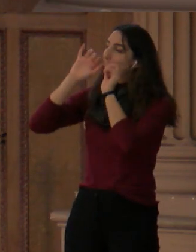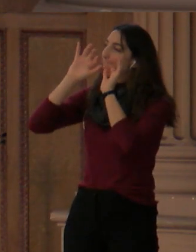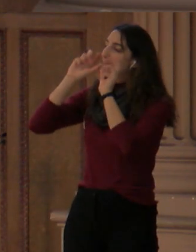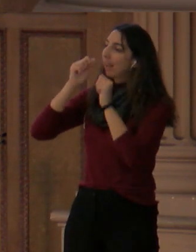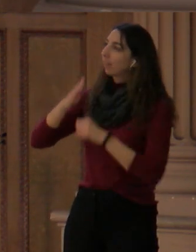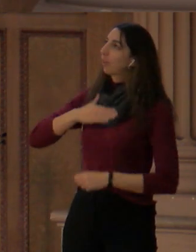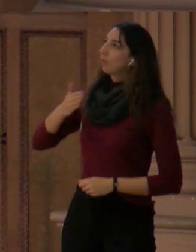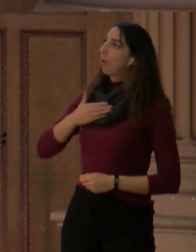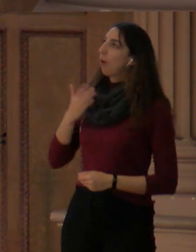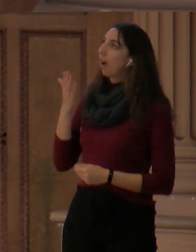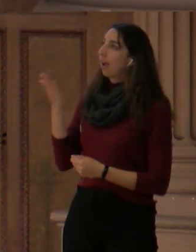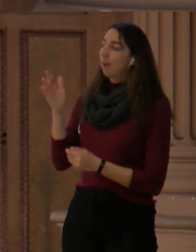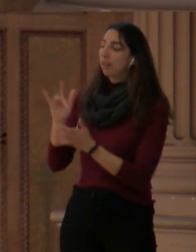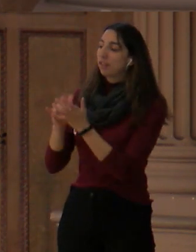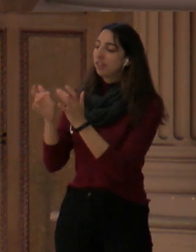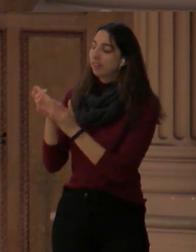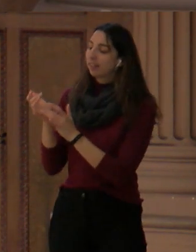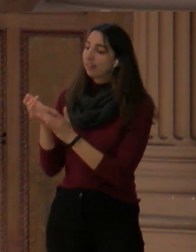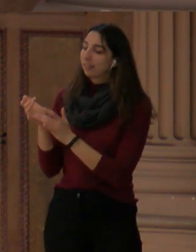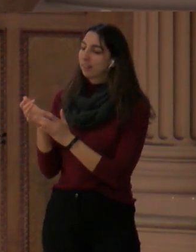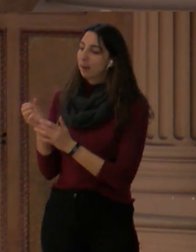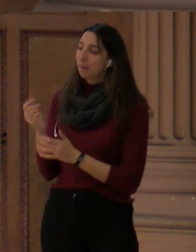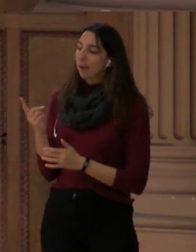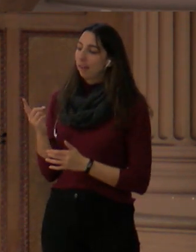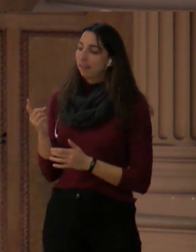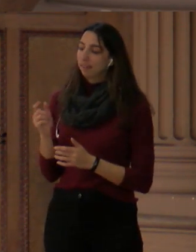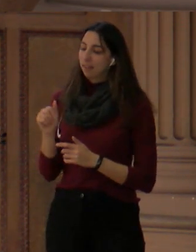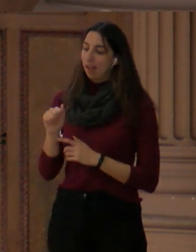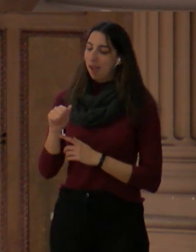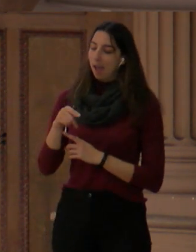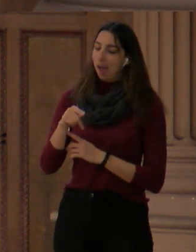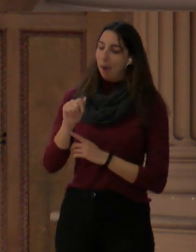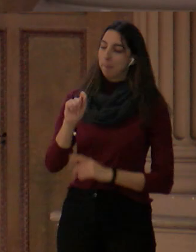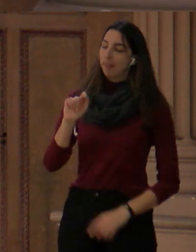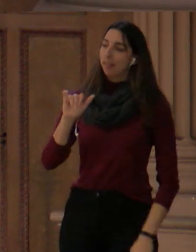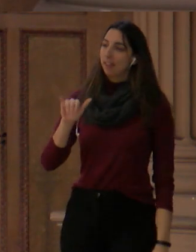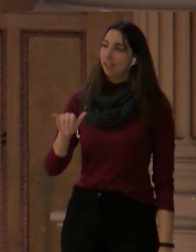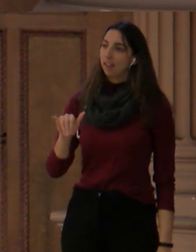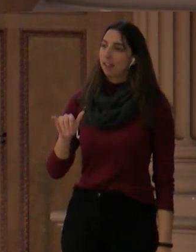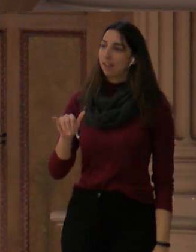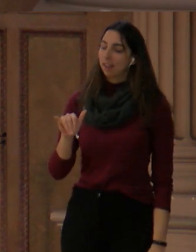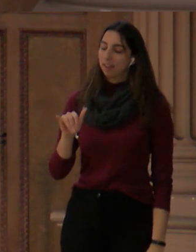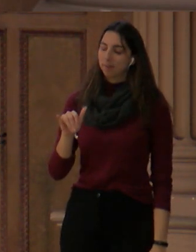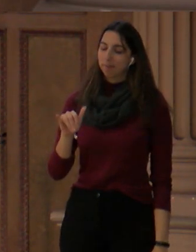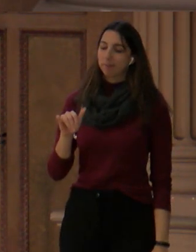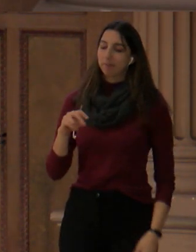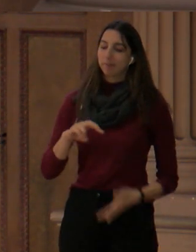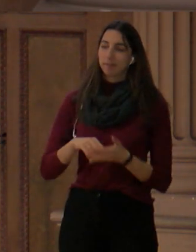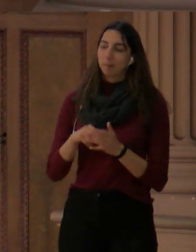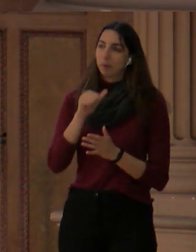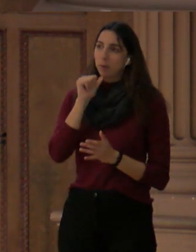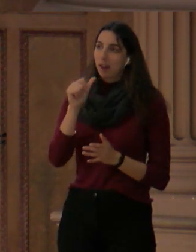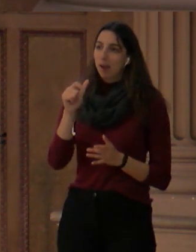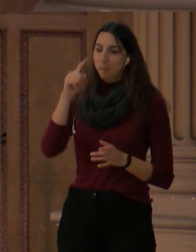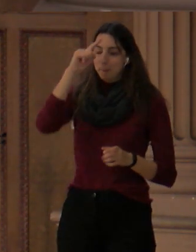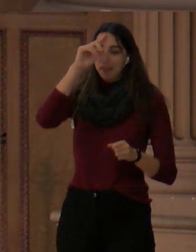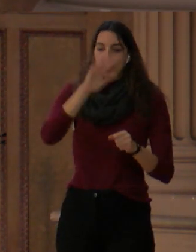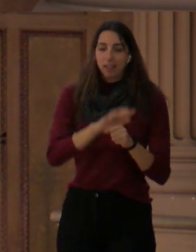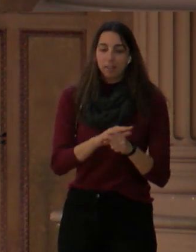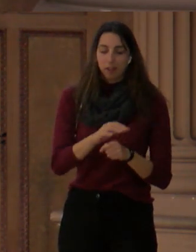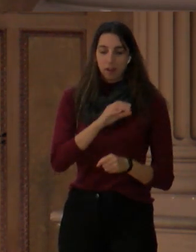But a big part of our apathy is that we don't believe that these things really happened. We don't believe that Christ really rose.